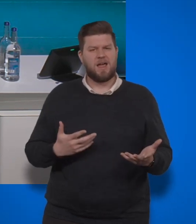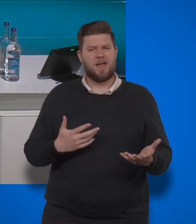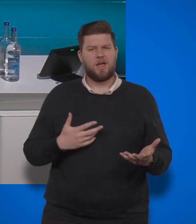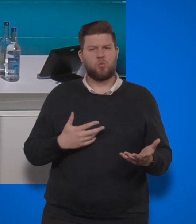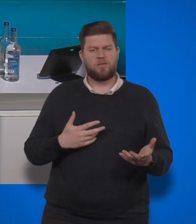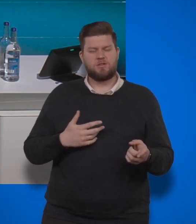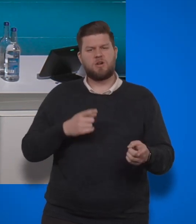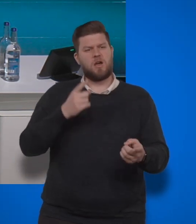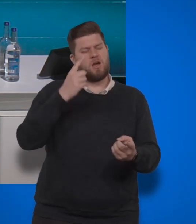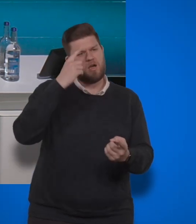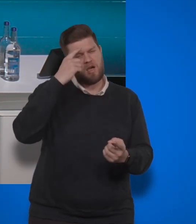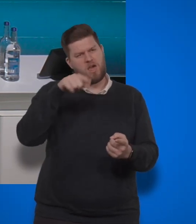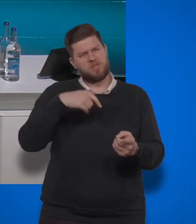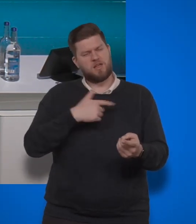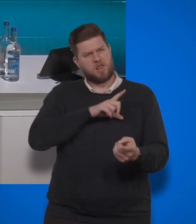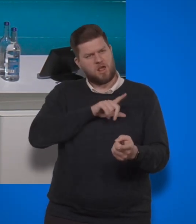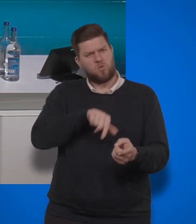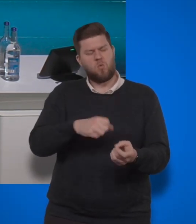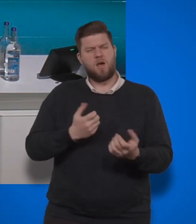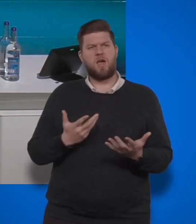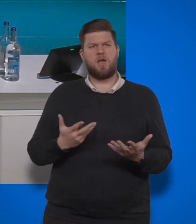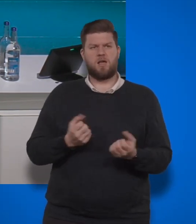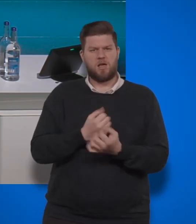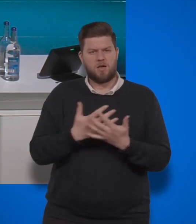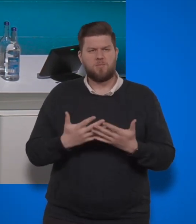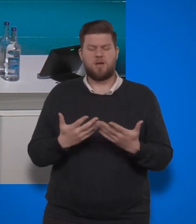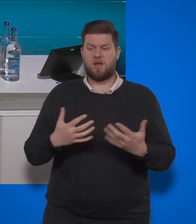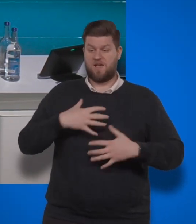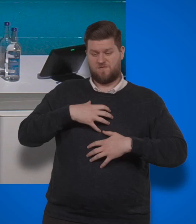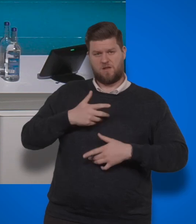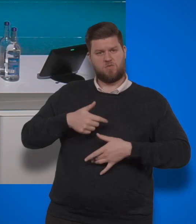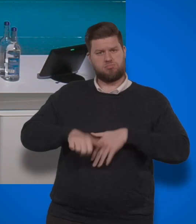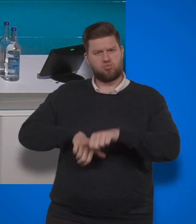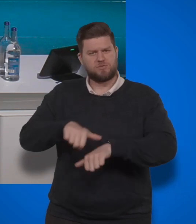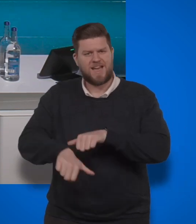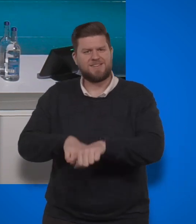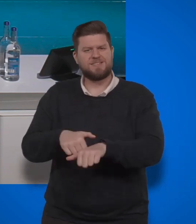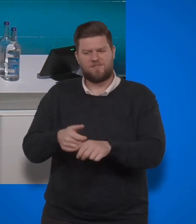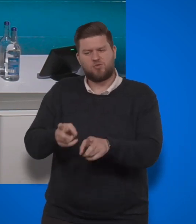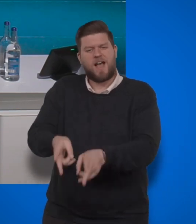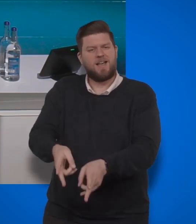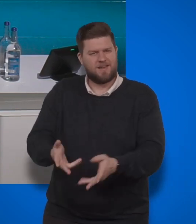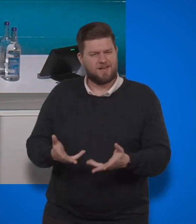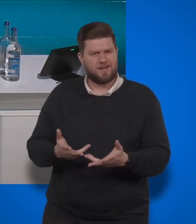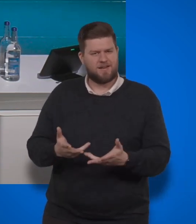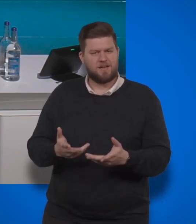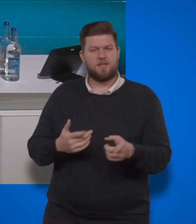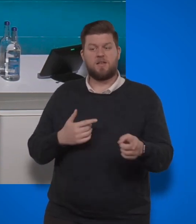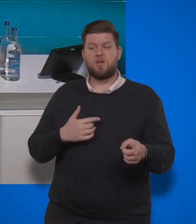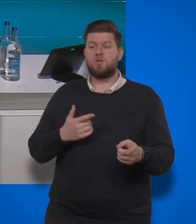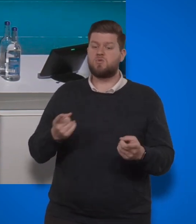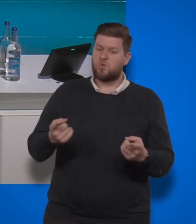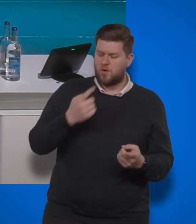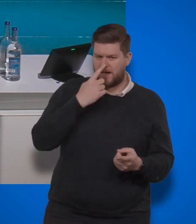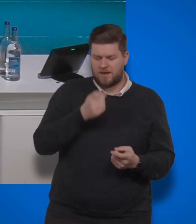by fear, and fear of death and fear of the process of dying. So it's paradoxical that it can lead either